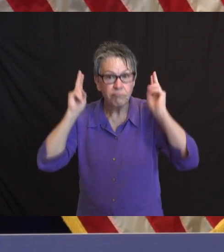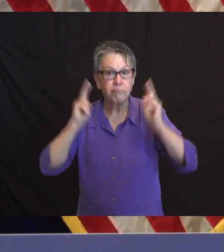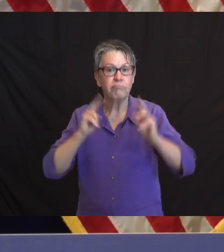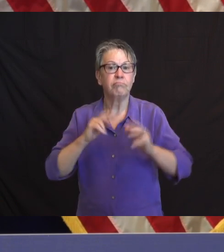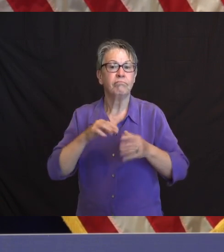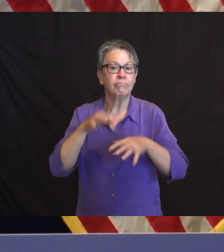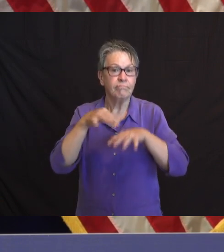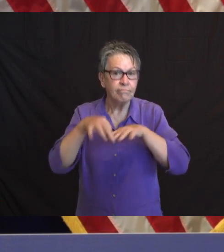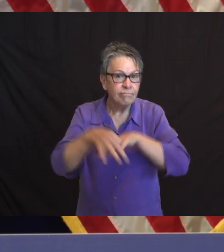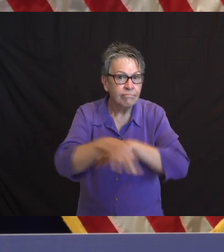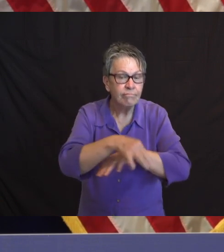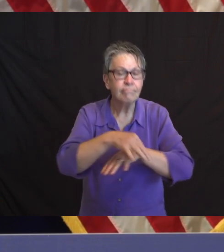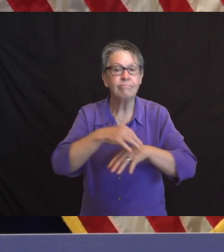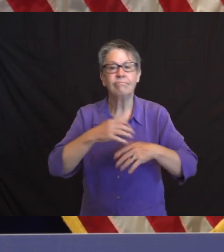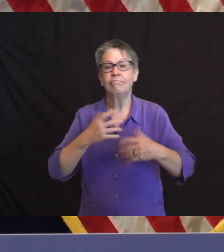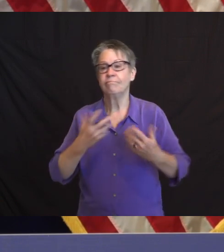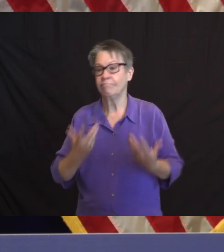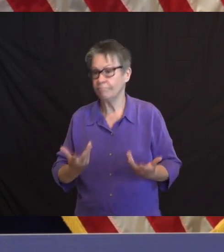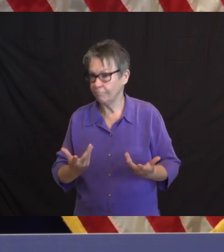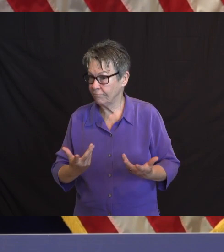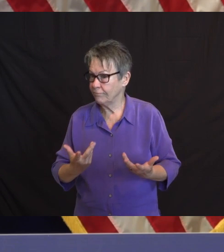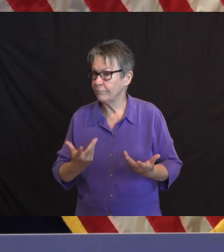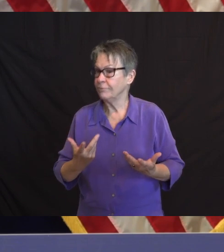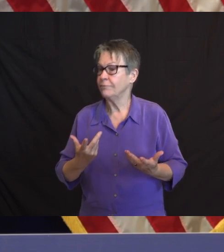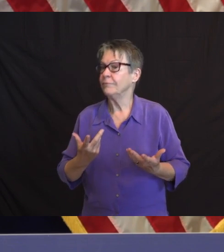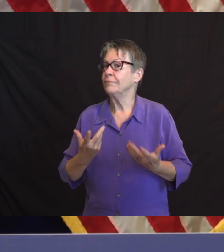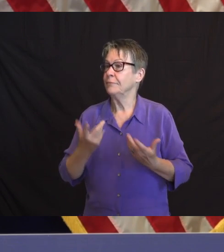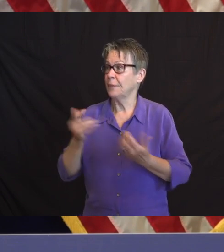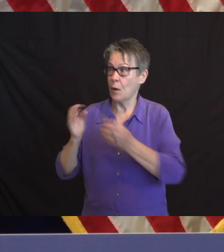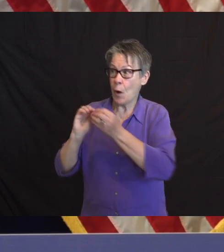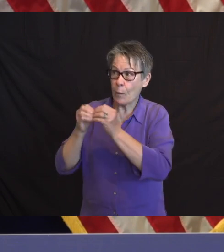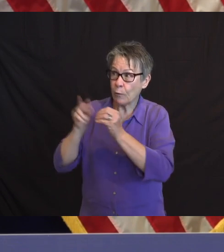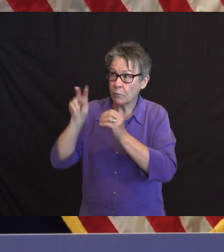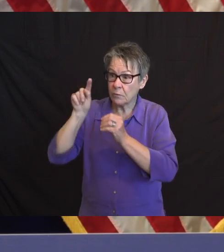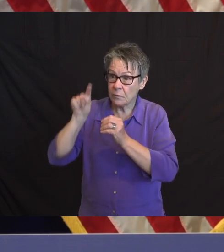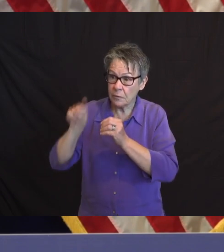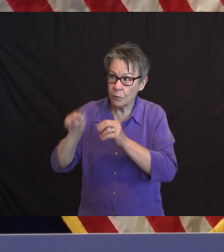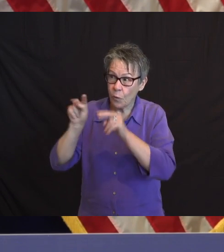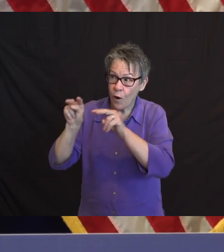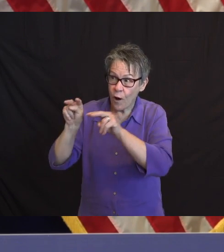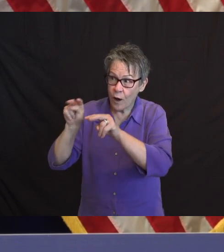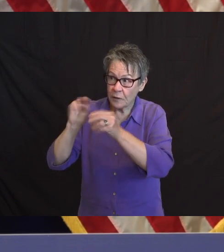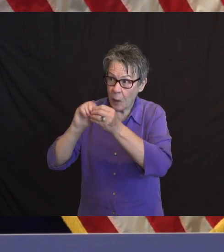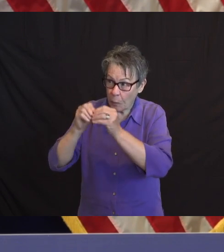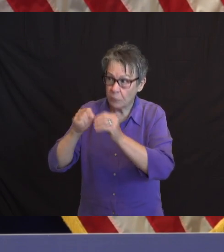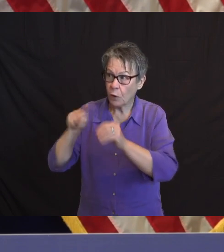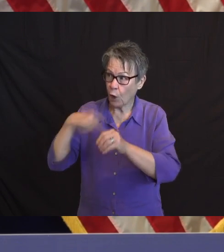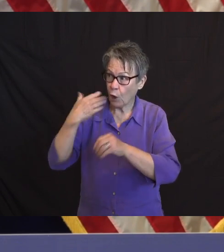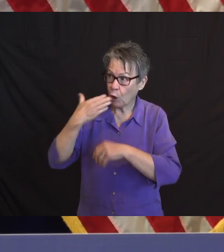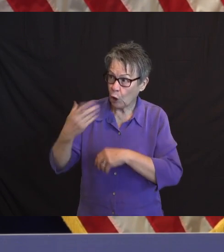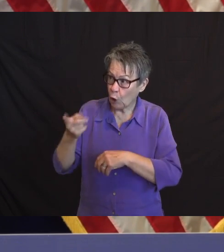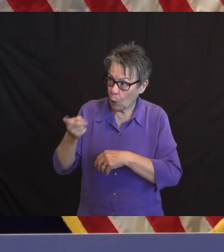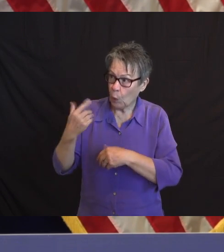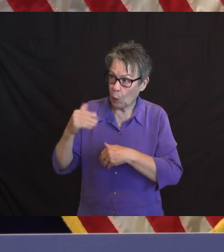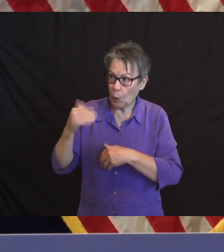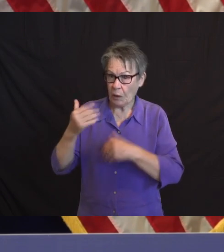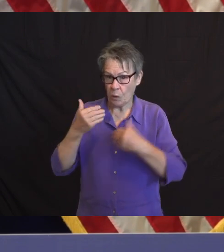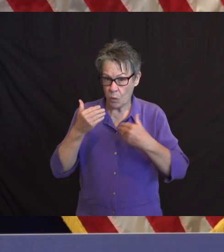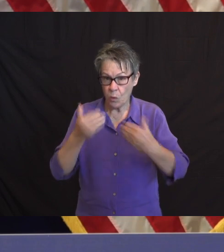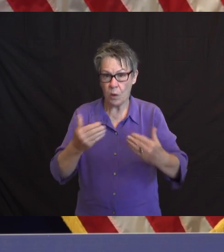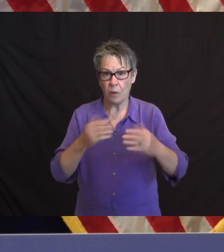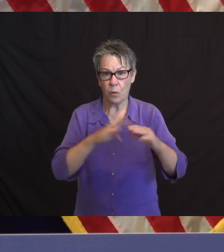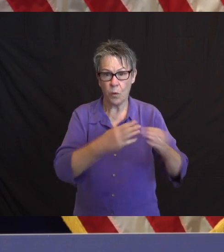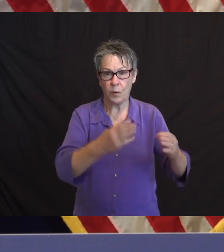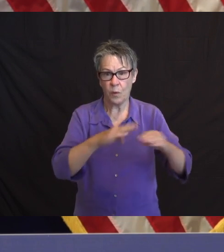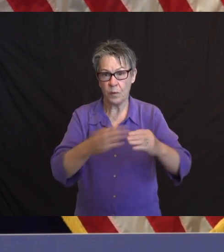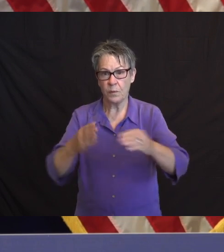sorts of numbers that we're seeing, expect more, and I hope sooner than later. With that, Elise, good